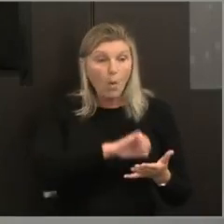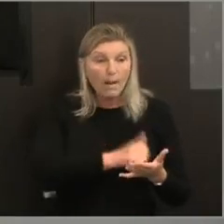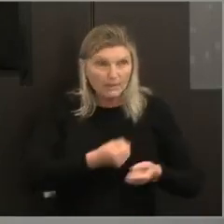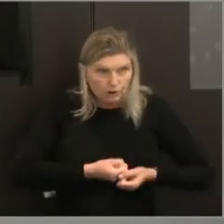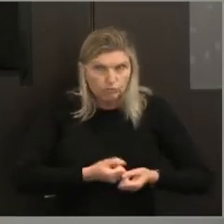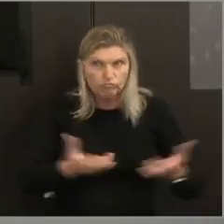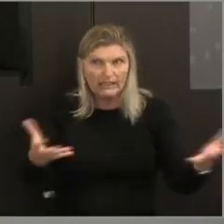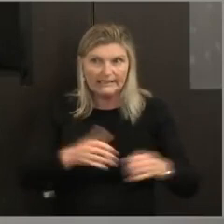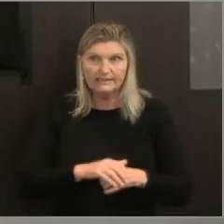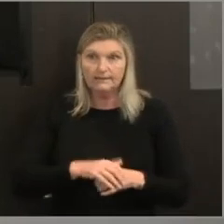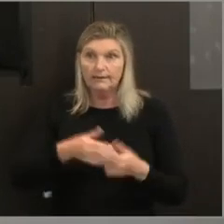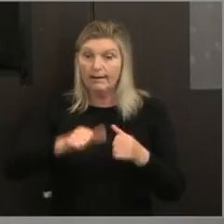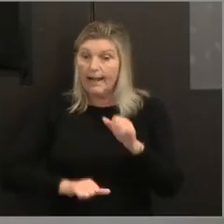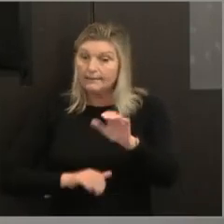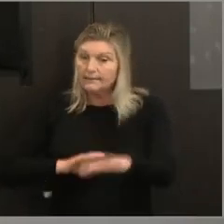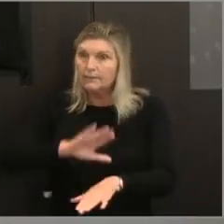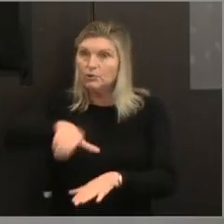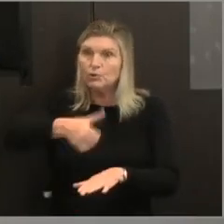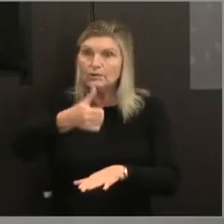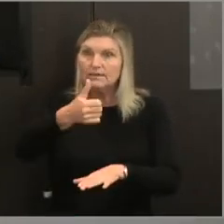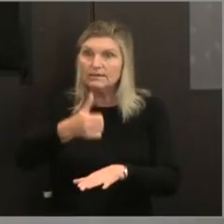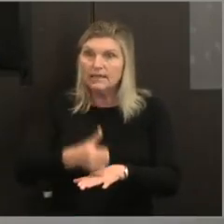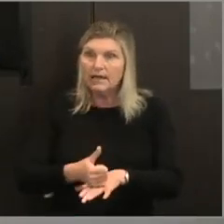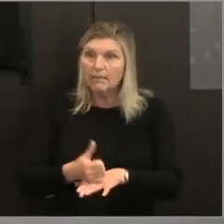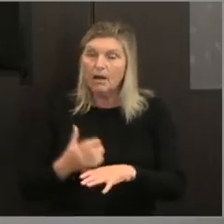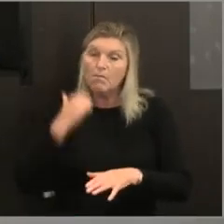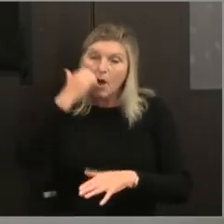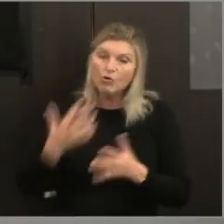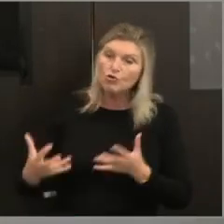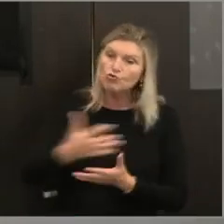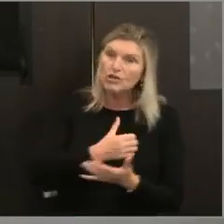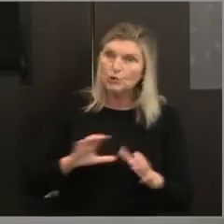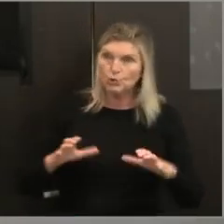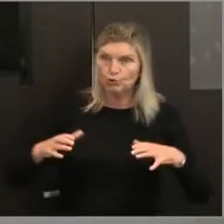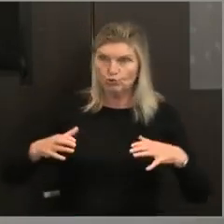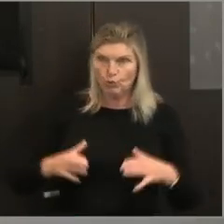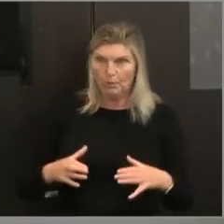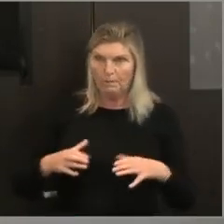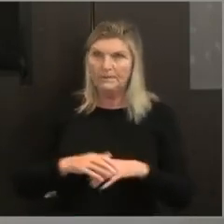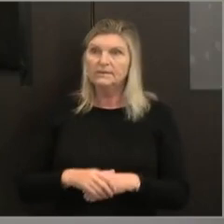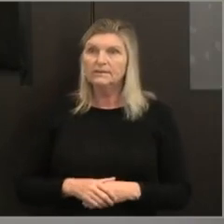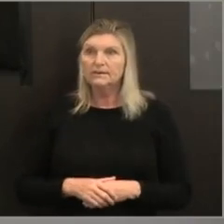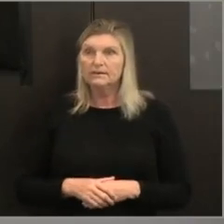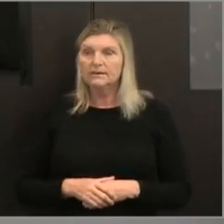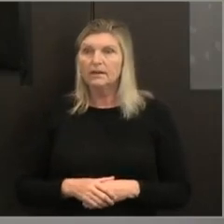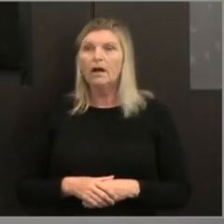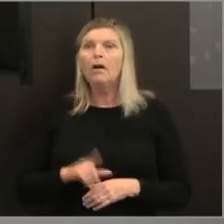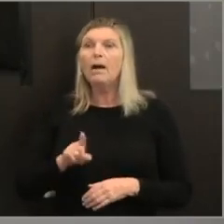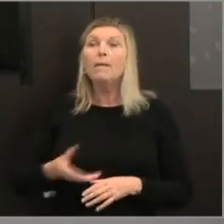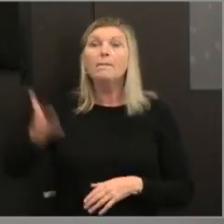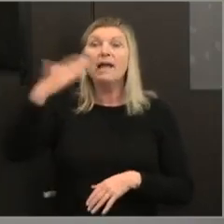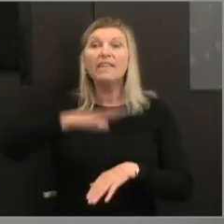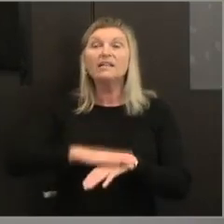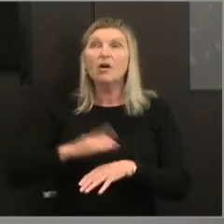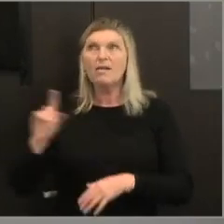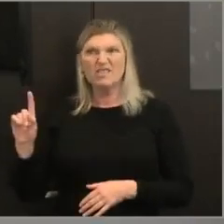its deliberations was a consideration of the prevailing convention of the time that the Director General of